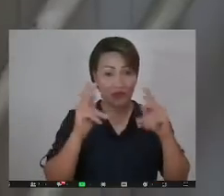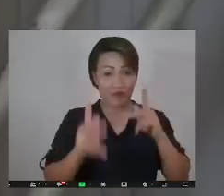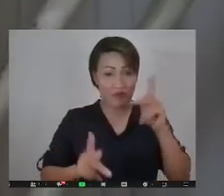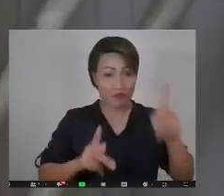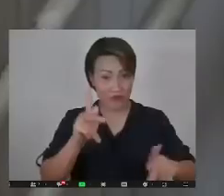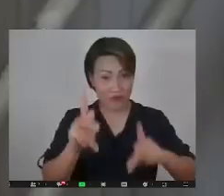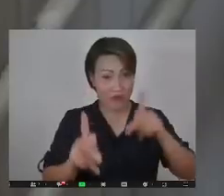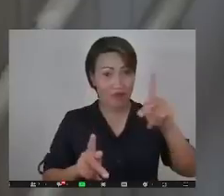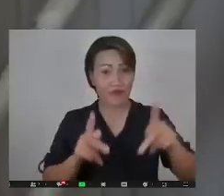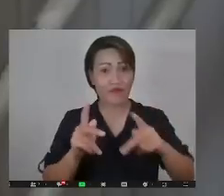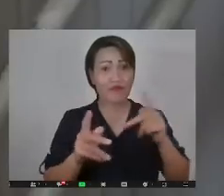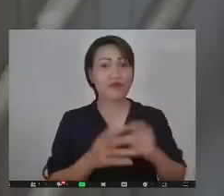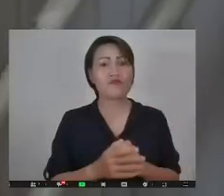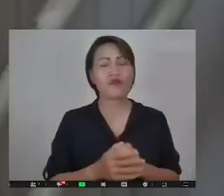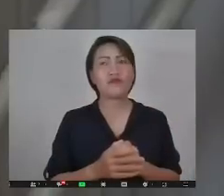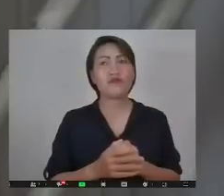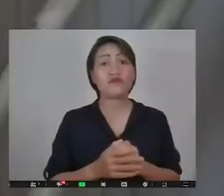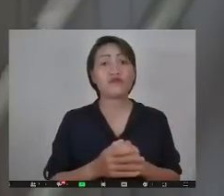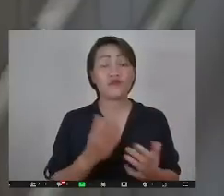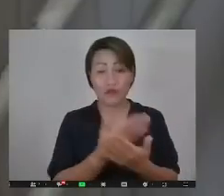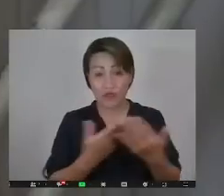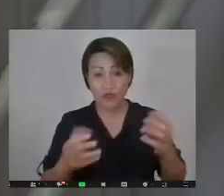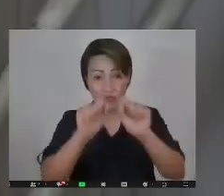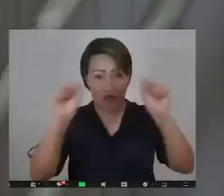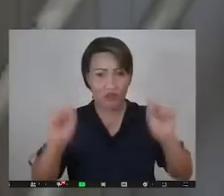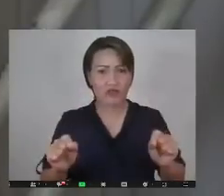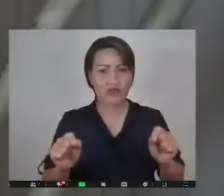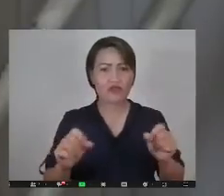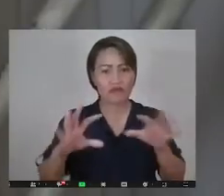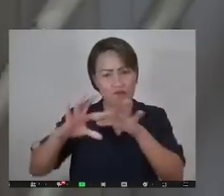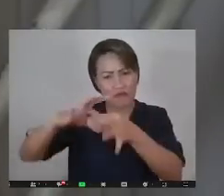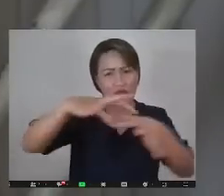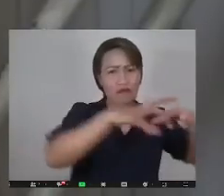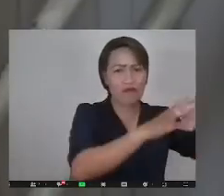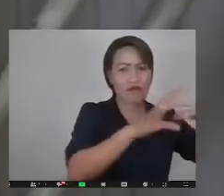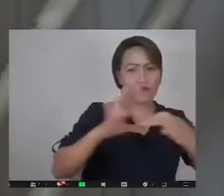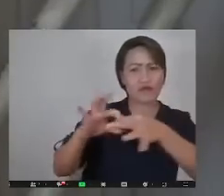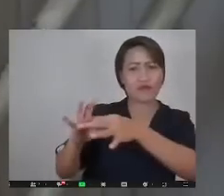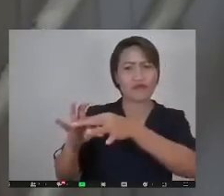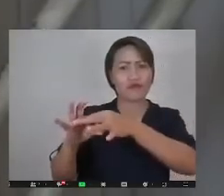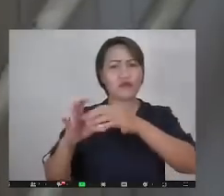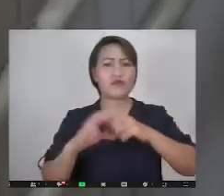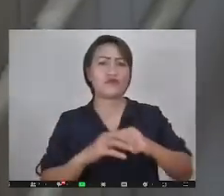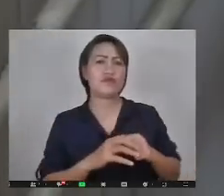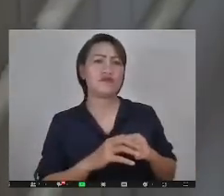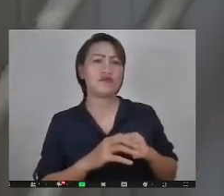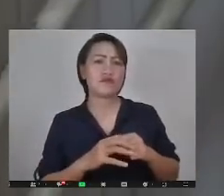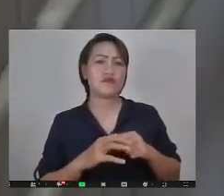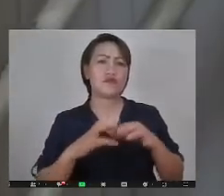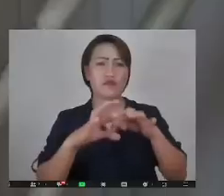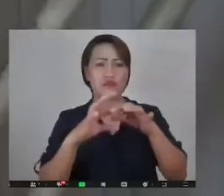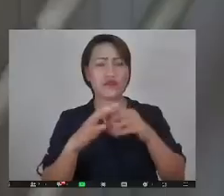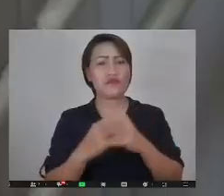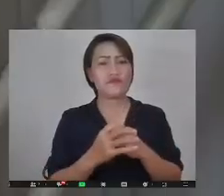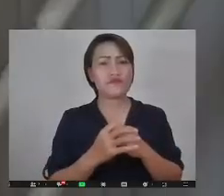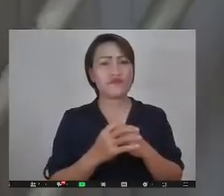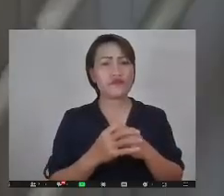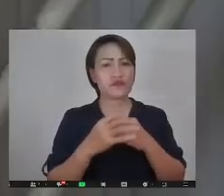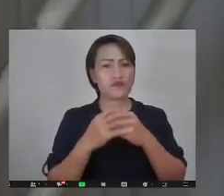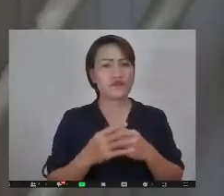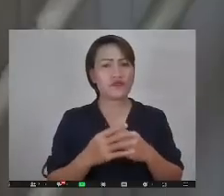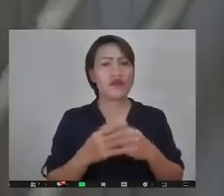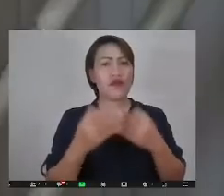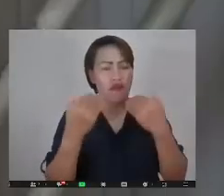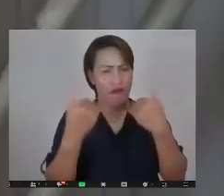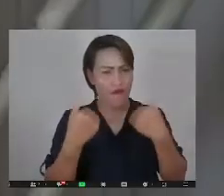things, and systems are all connected. And this interconnectedness brings new value to industry